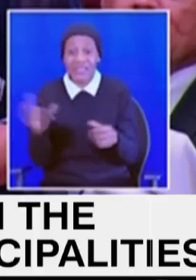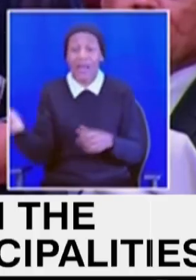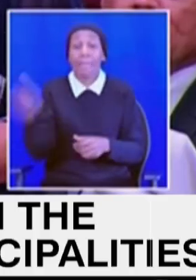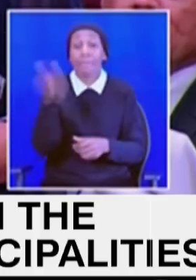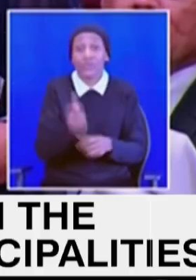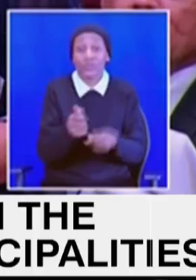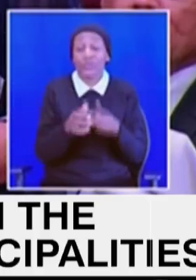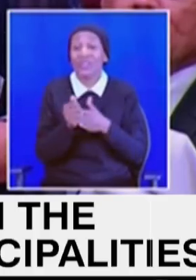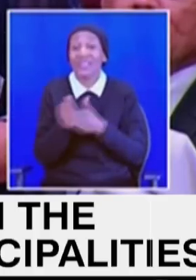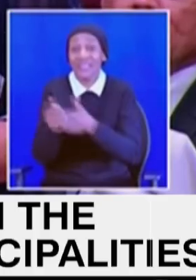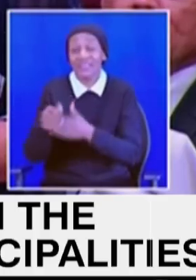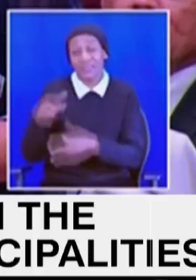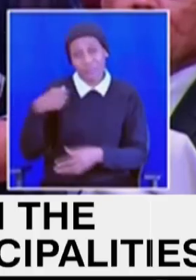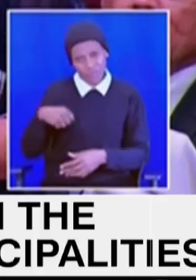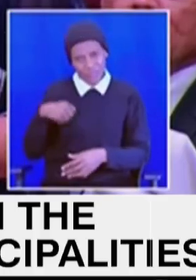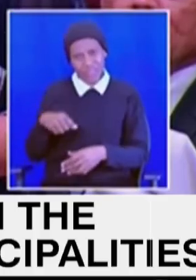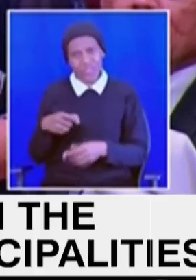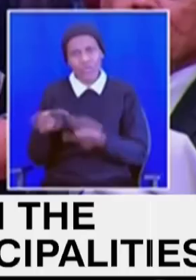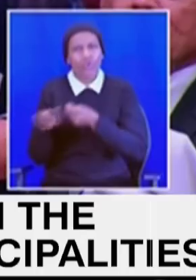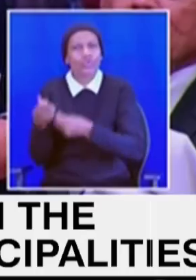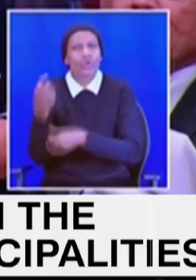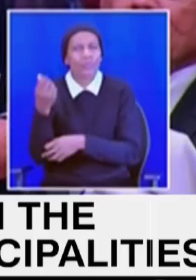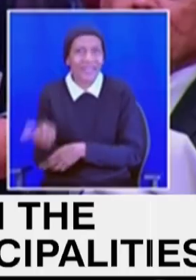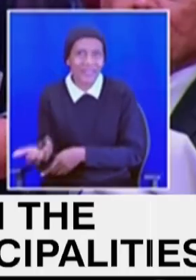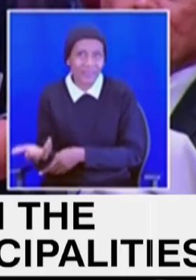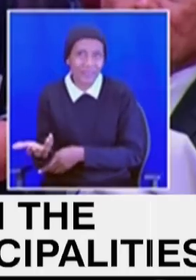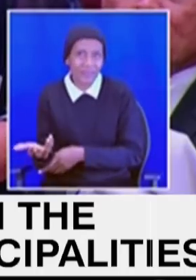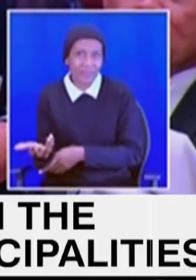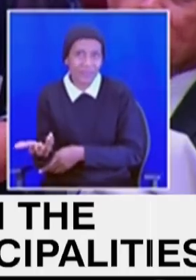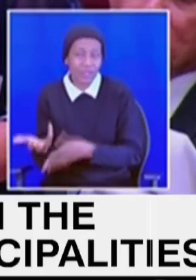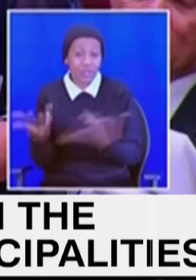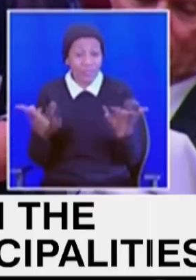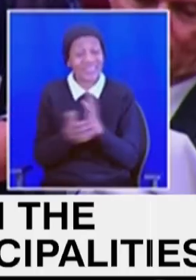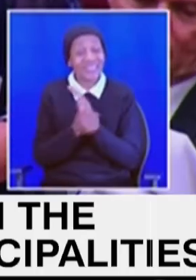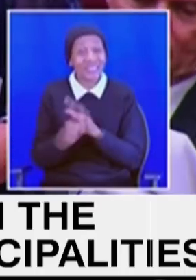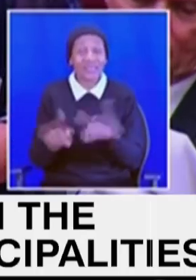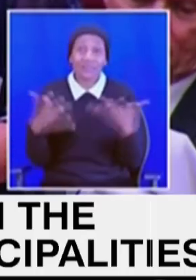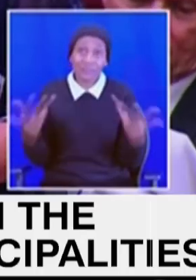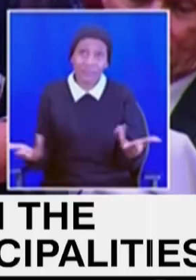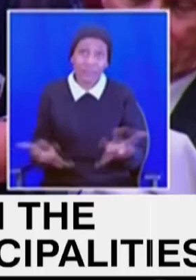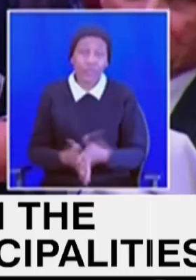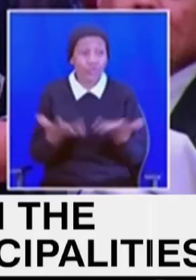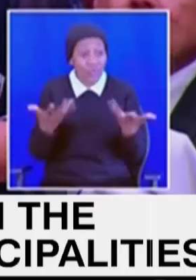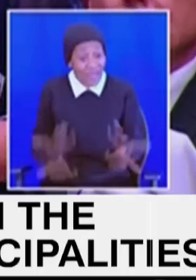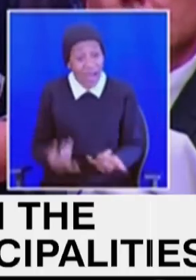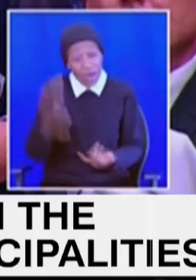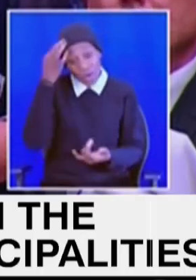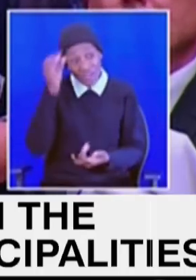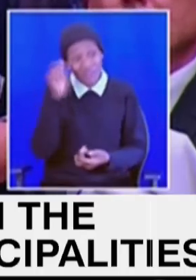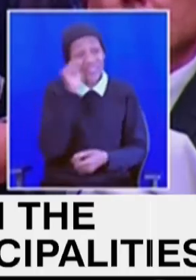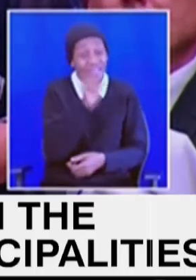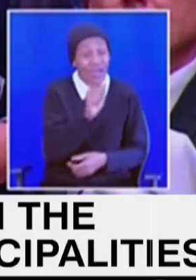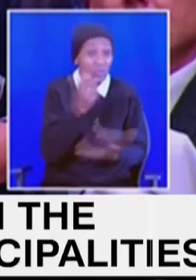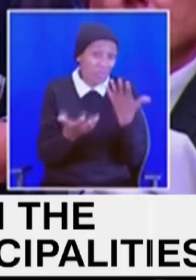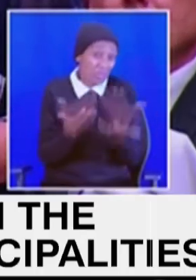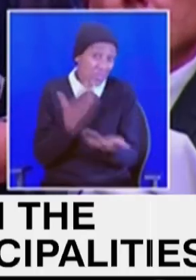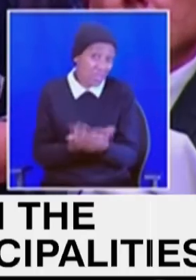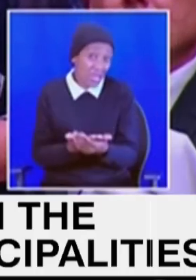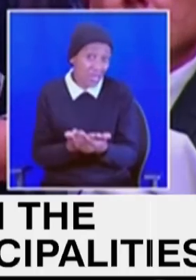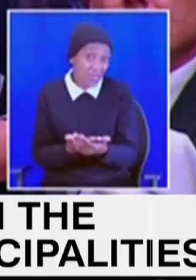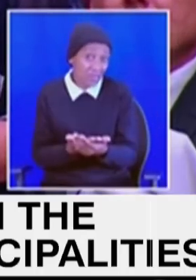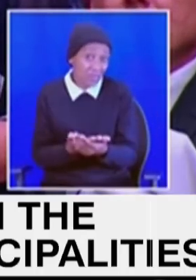municipalities' financial affairs. To address skills shortages, will your government consider